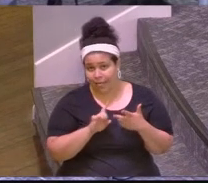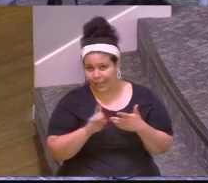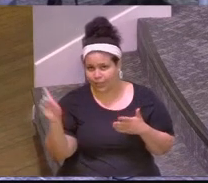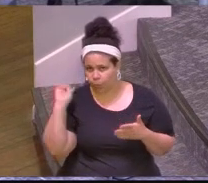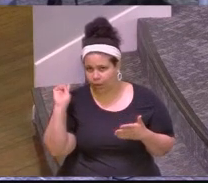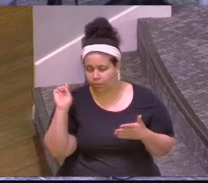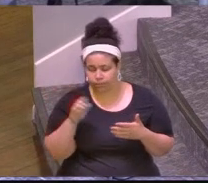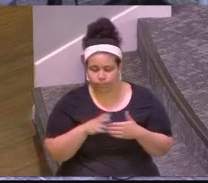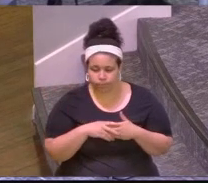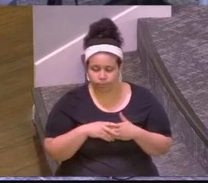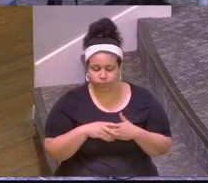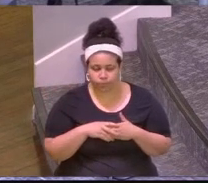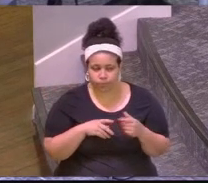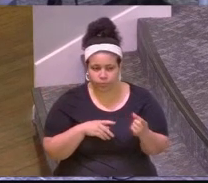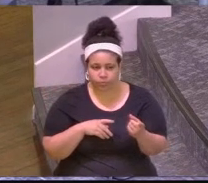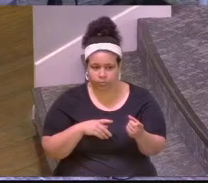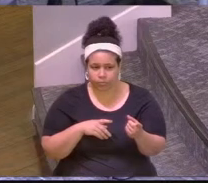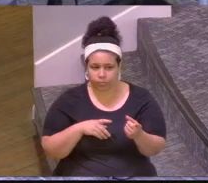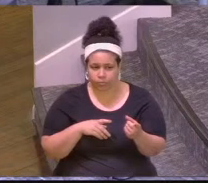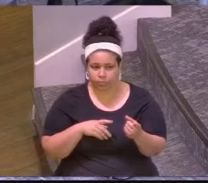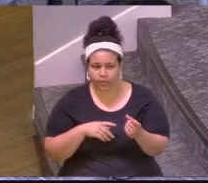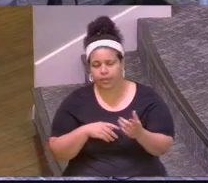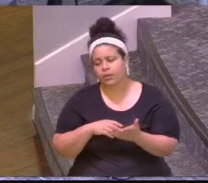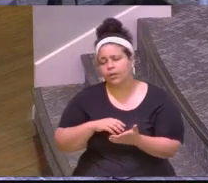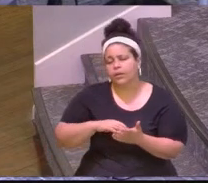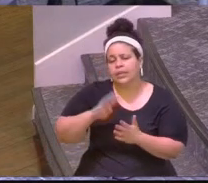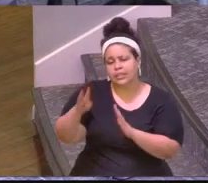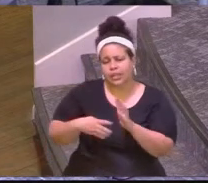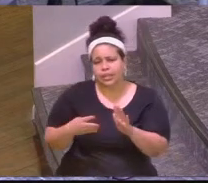Mm-hmm. And they are scheduled to meet quarterly.